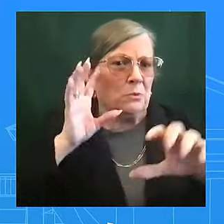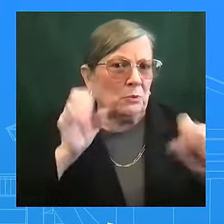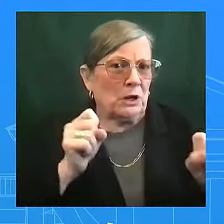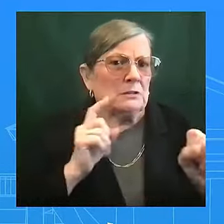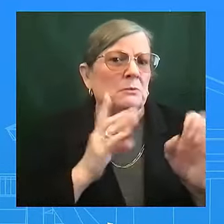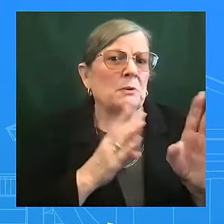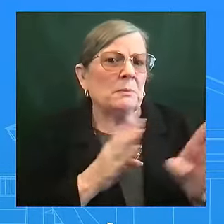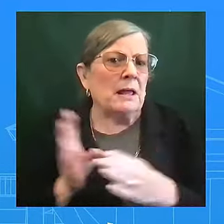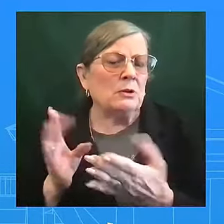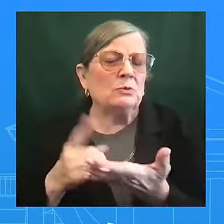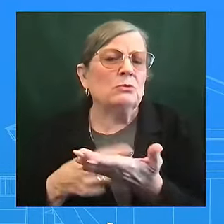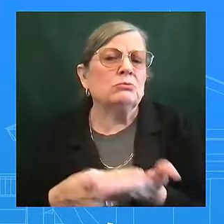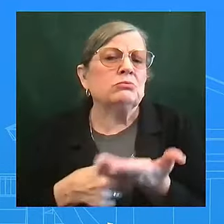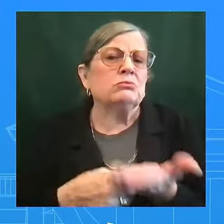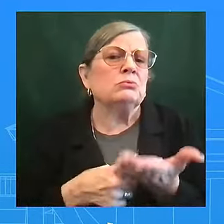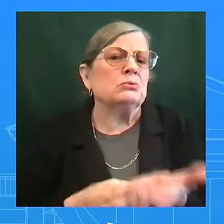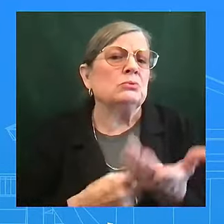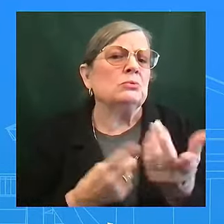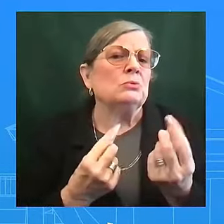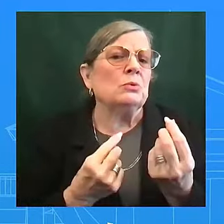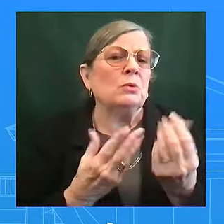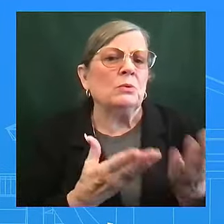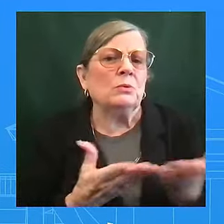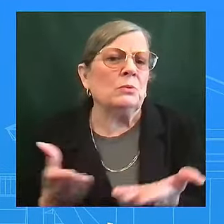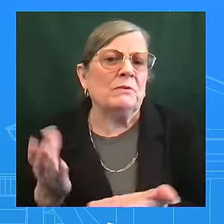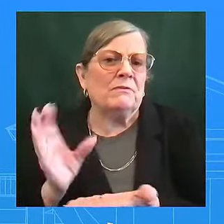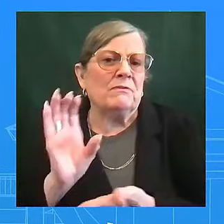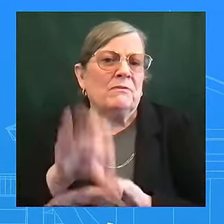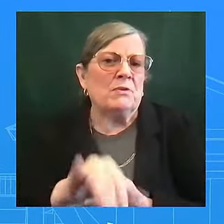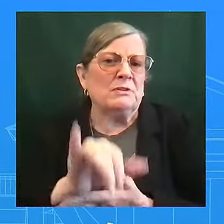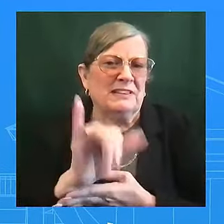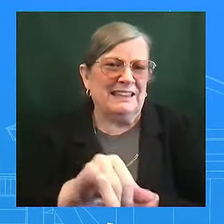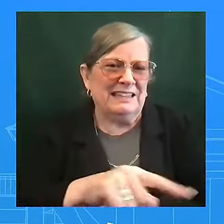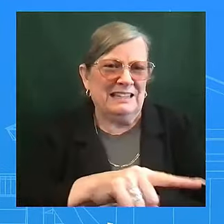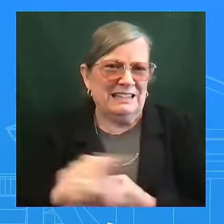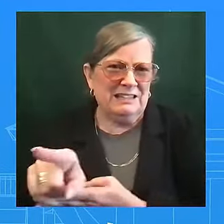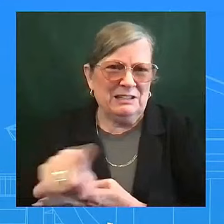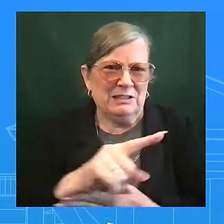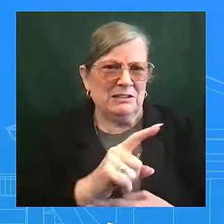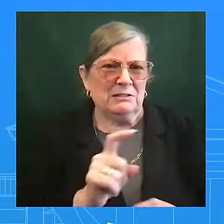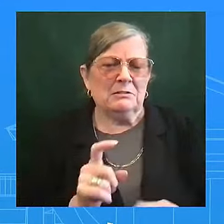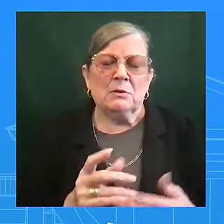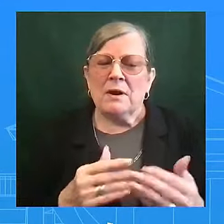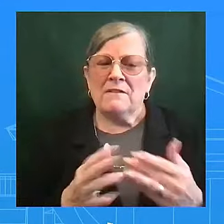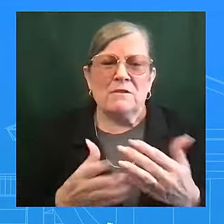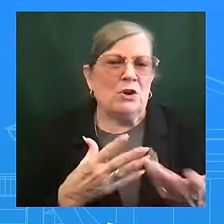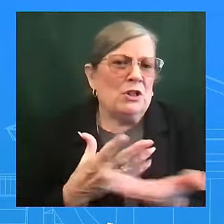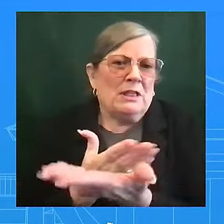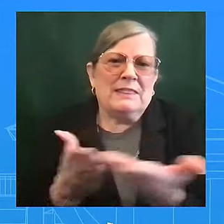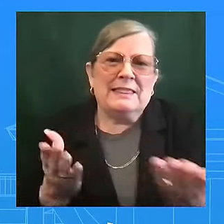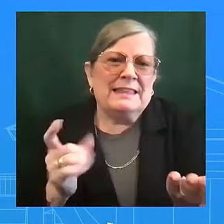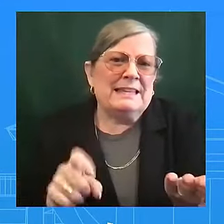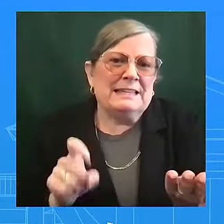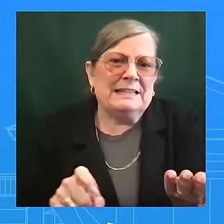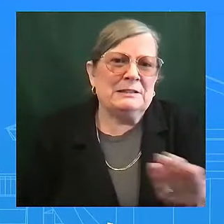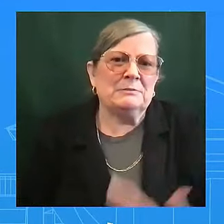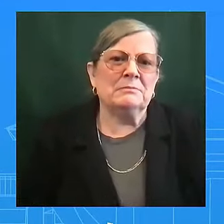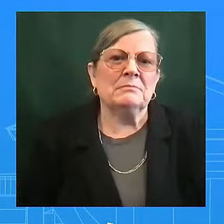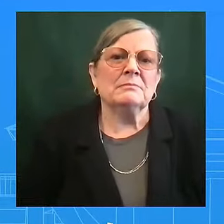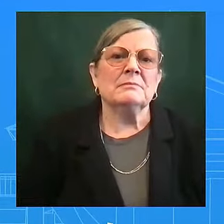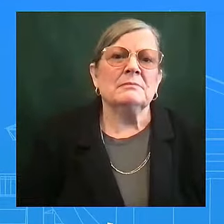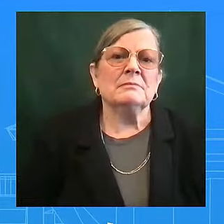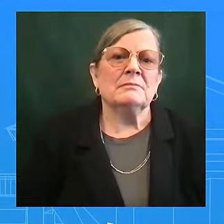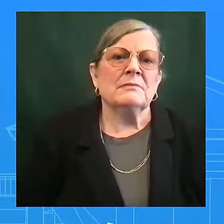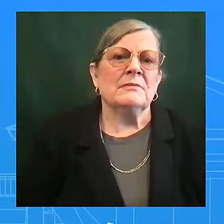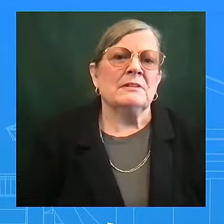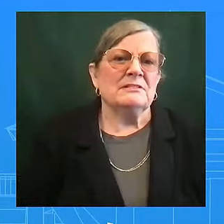not going to get into hypotheticals. It's obviously an issue that's very important to us. It's a great step forward when we